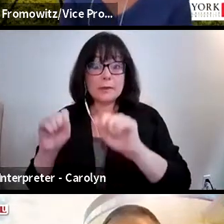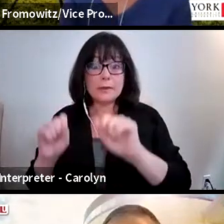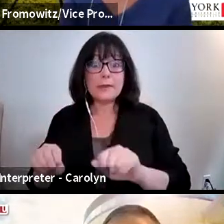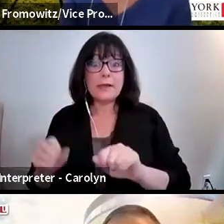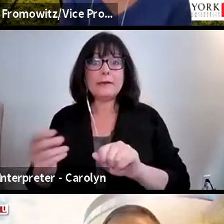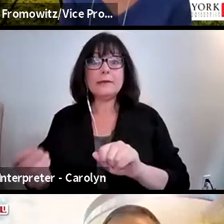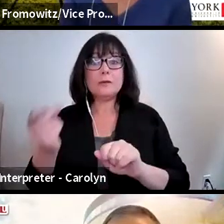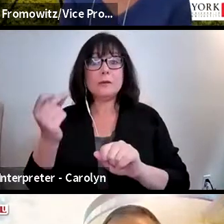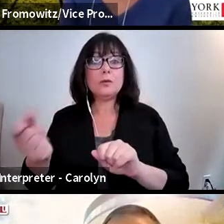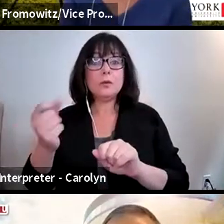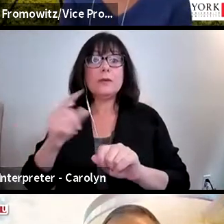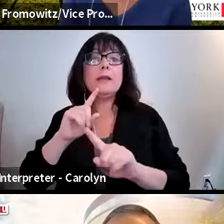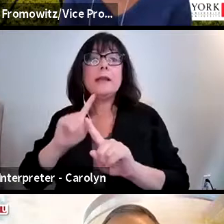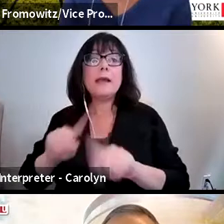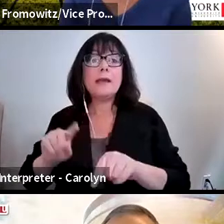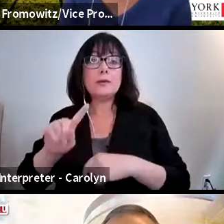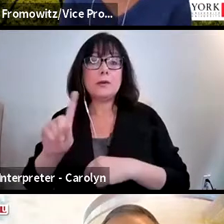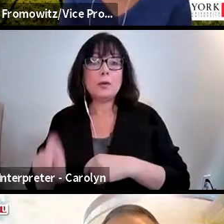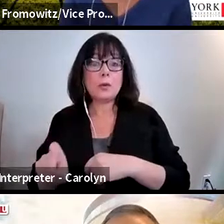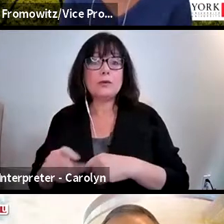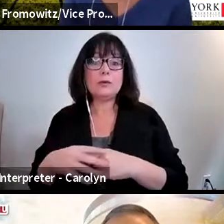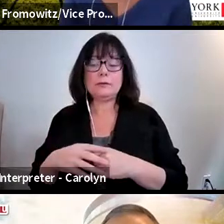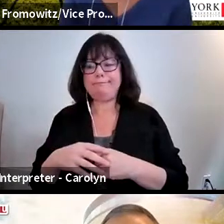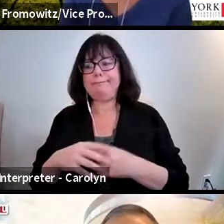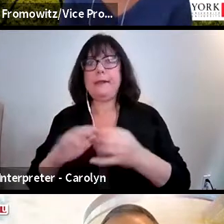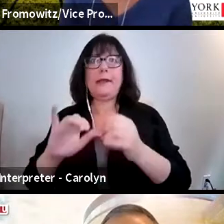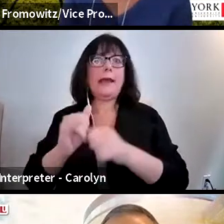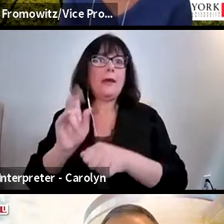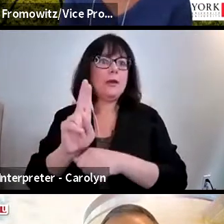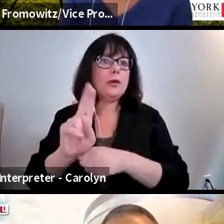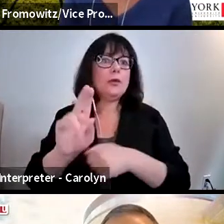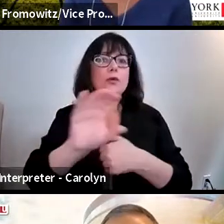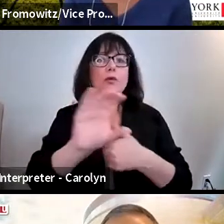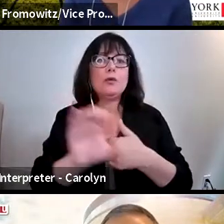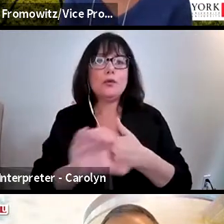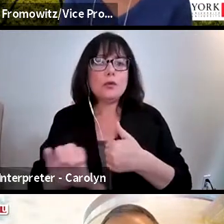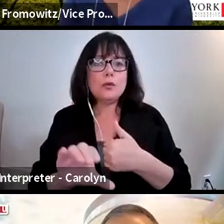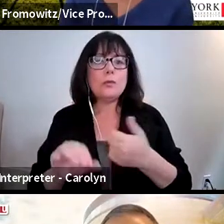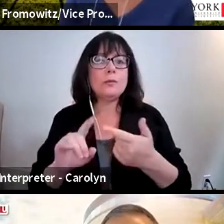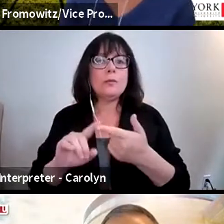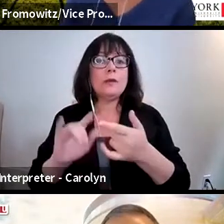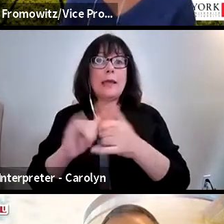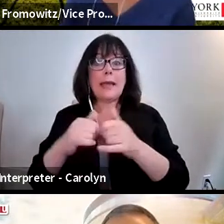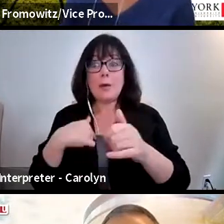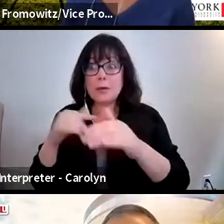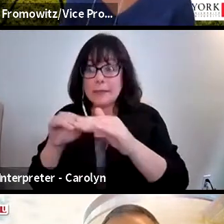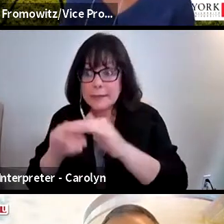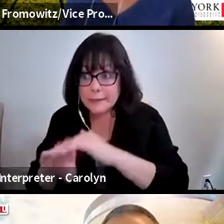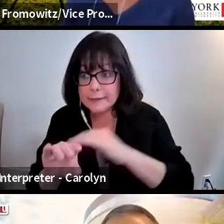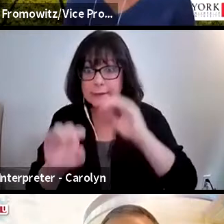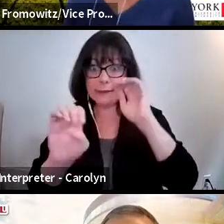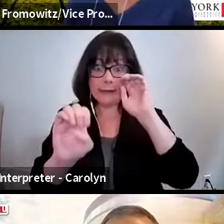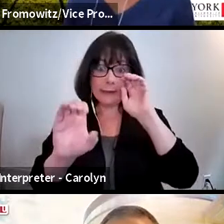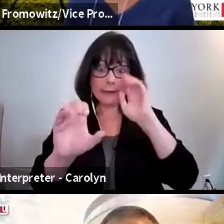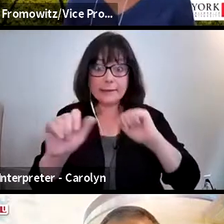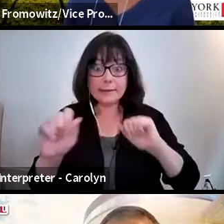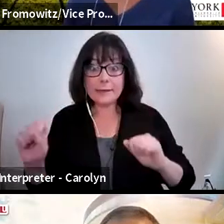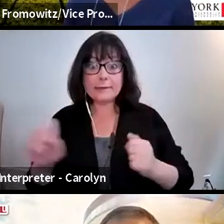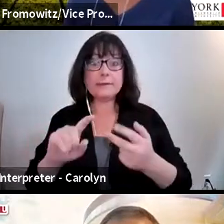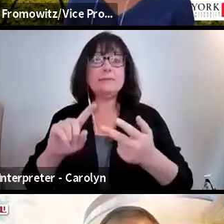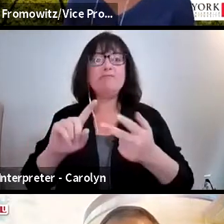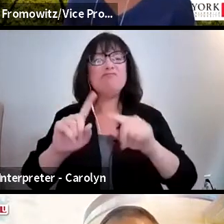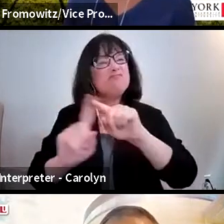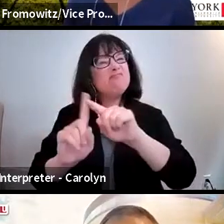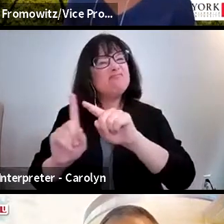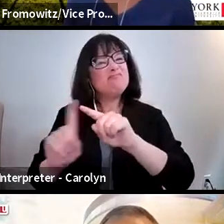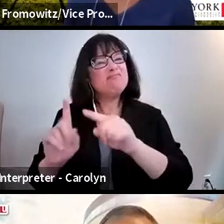about accessing eClass, how to use Zoom, how to use different functions on eClass. And so I encourage you to explore that website a